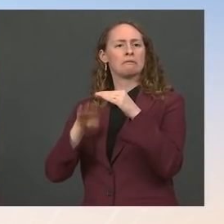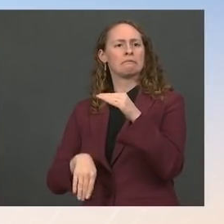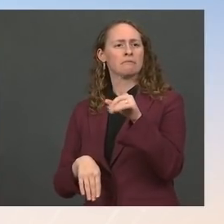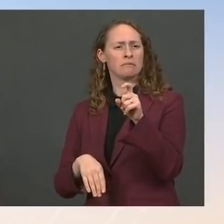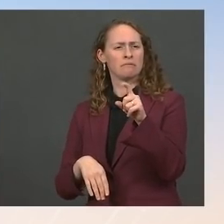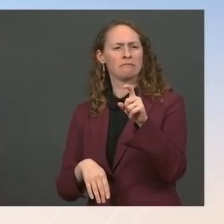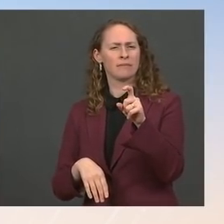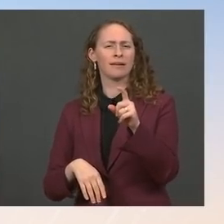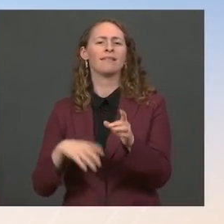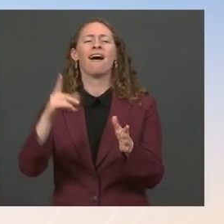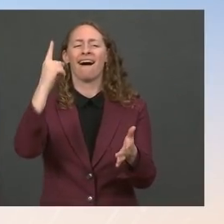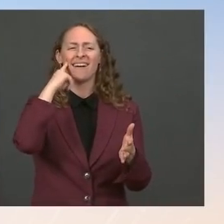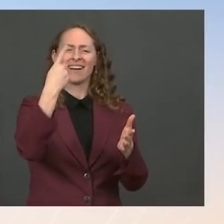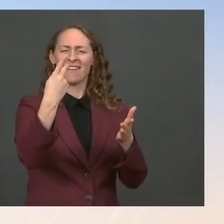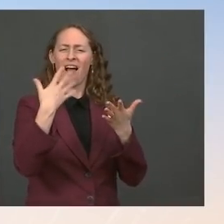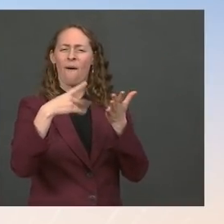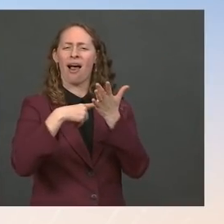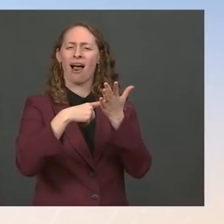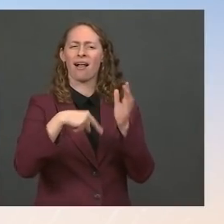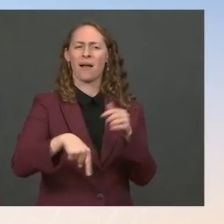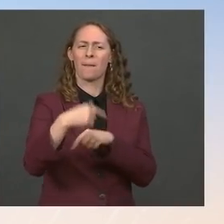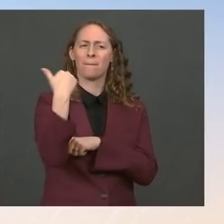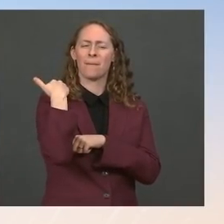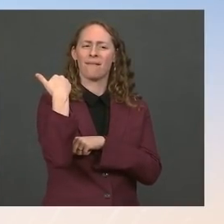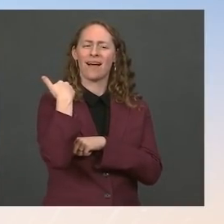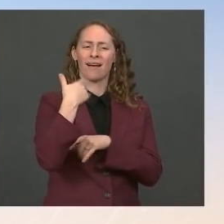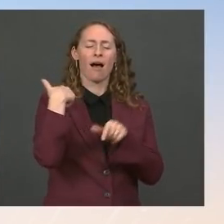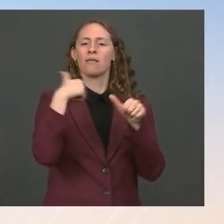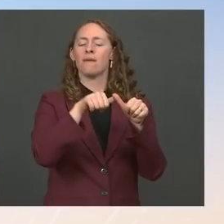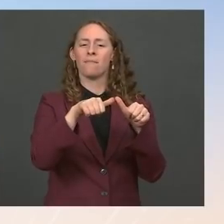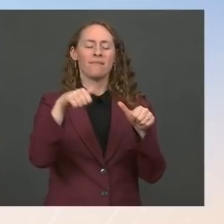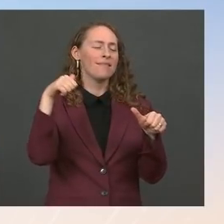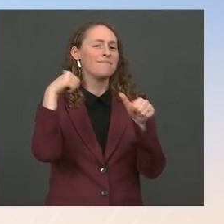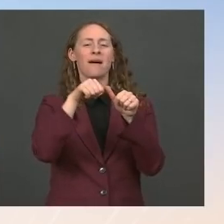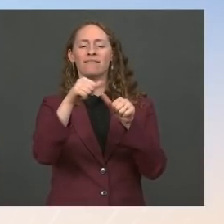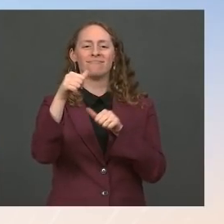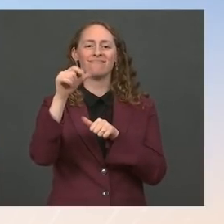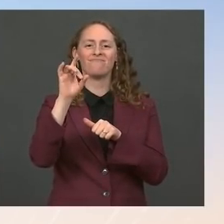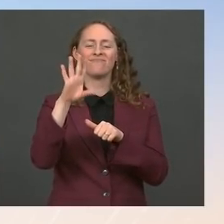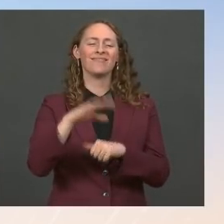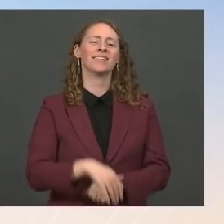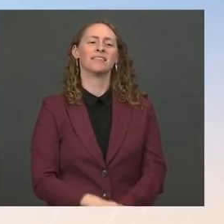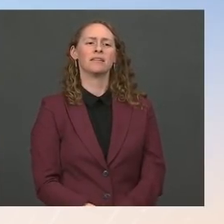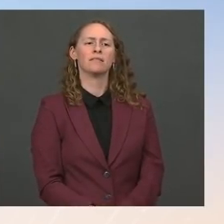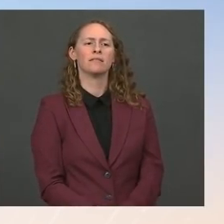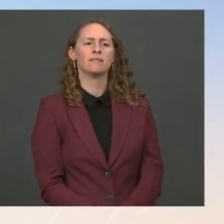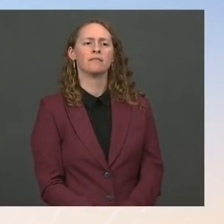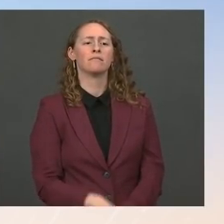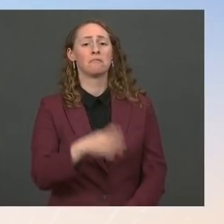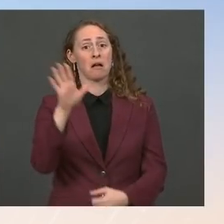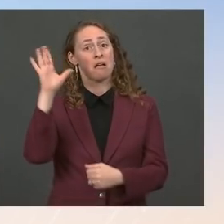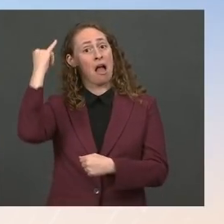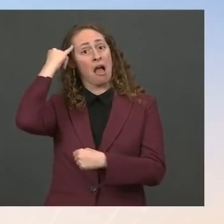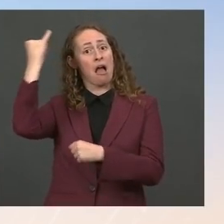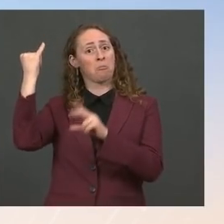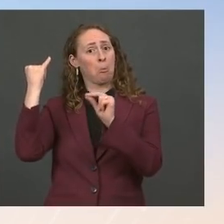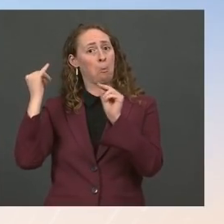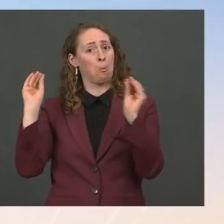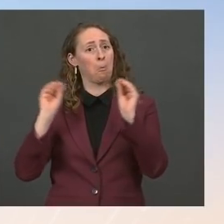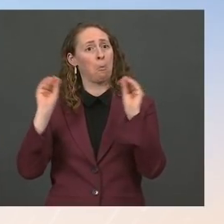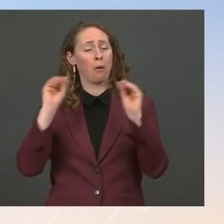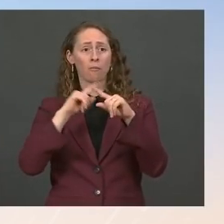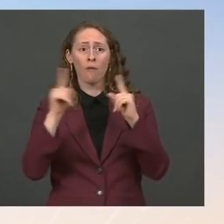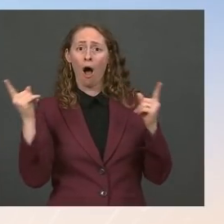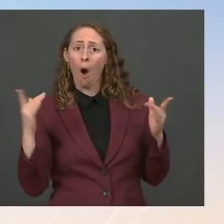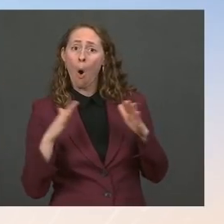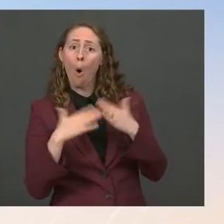this conversation before. I'm having a flashback. He does. Well, it wasn't his idea. He does, and there's ample precedent for that in